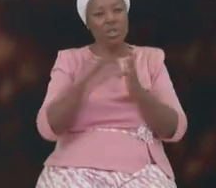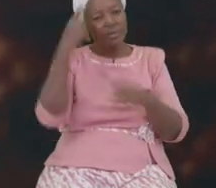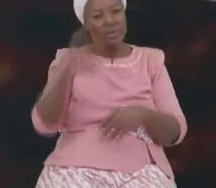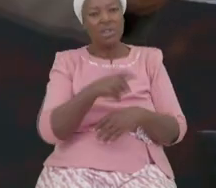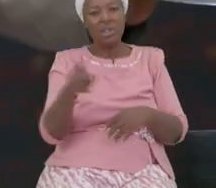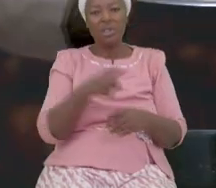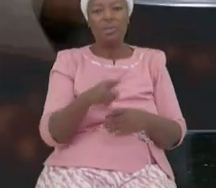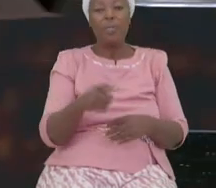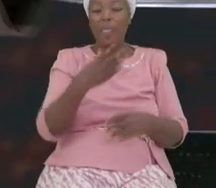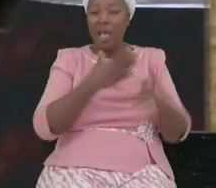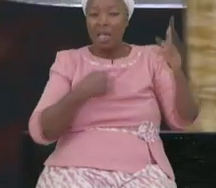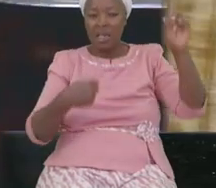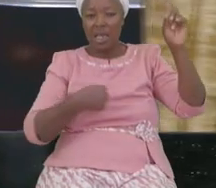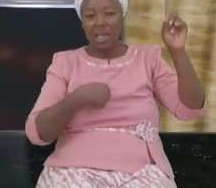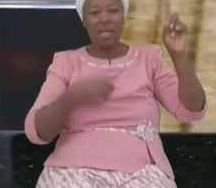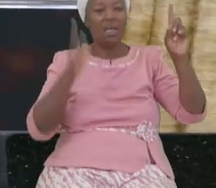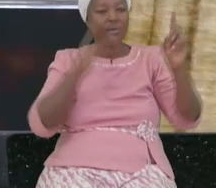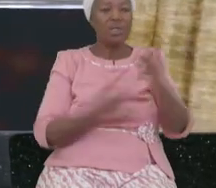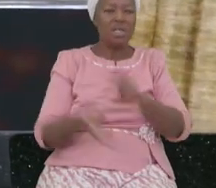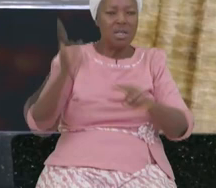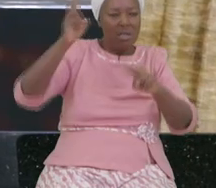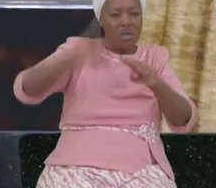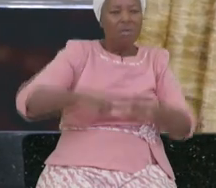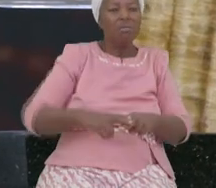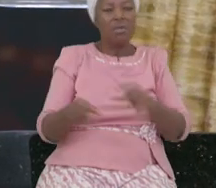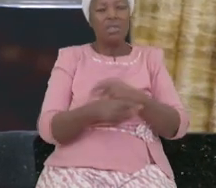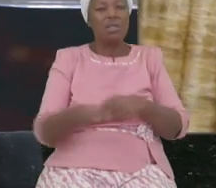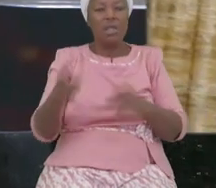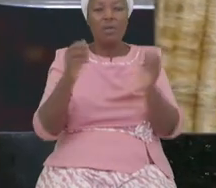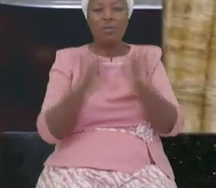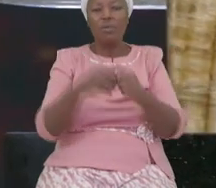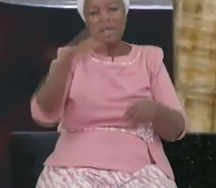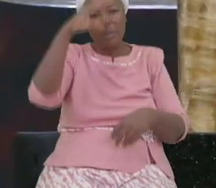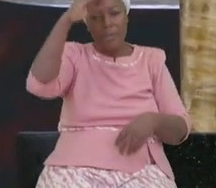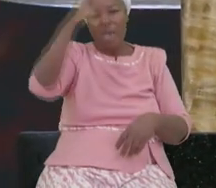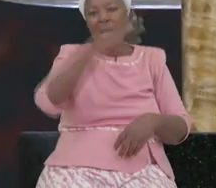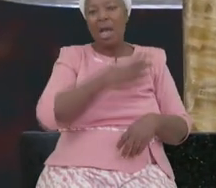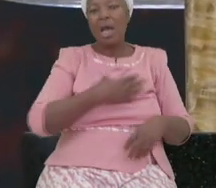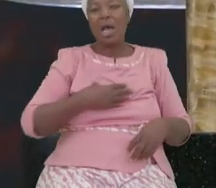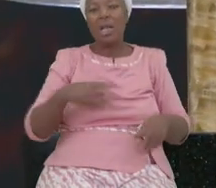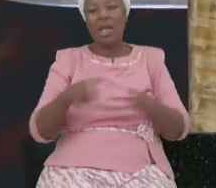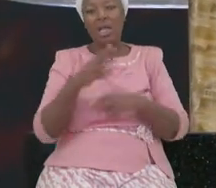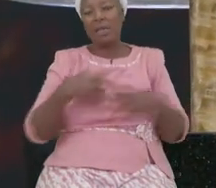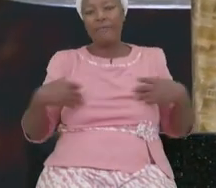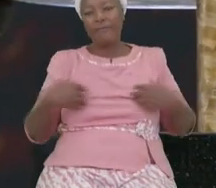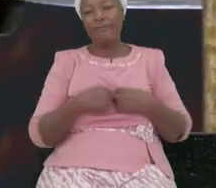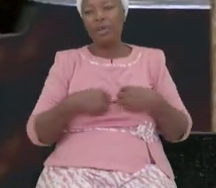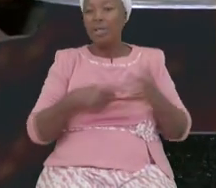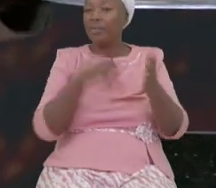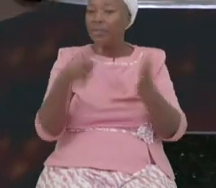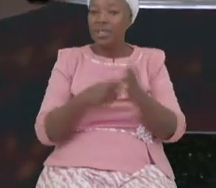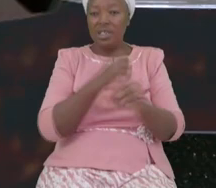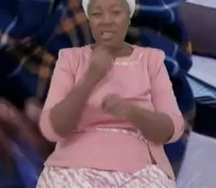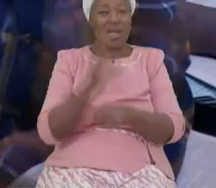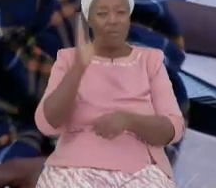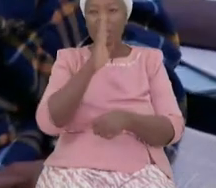them, and I will increase them with men like a flock. This year will be